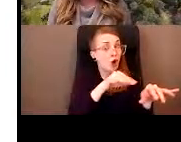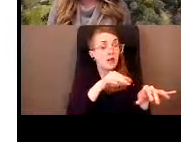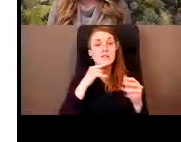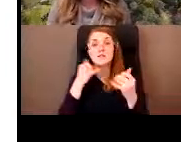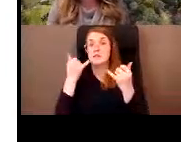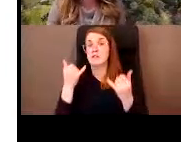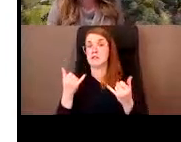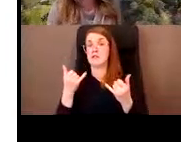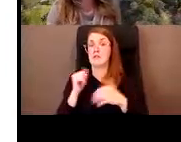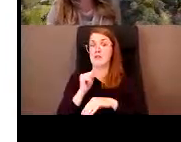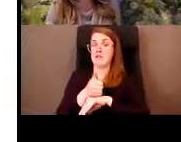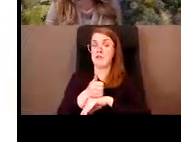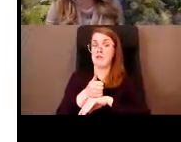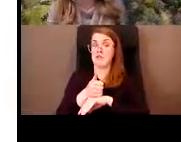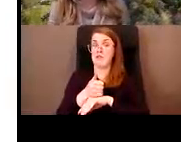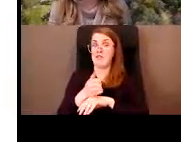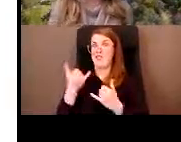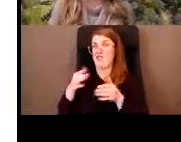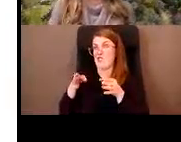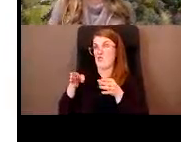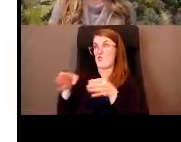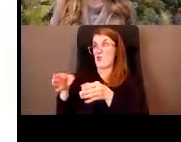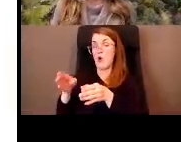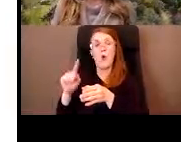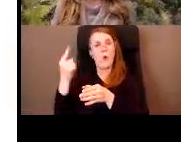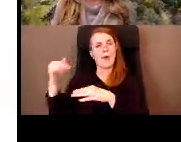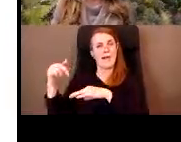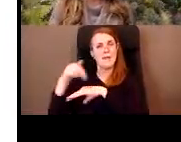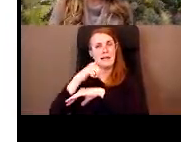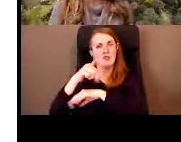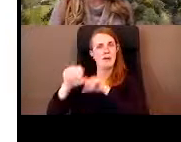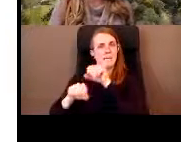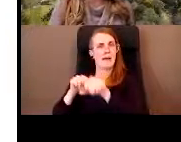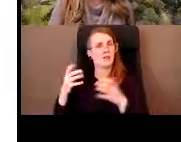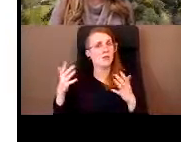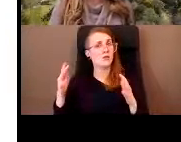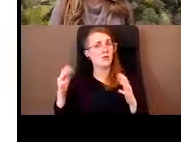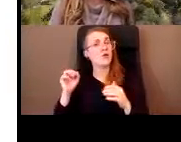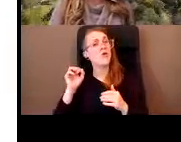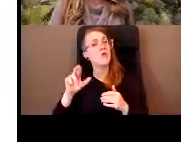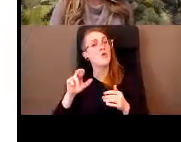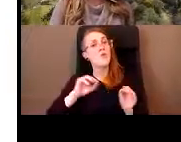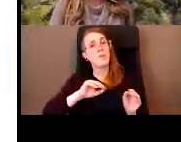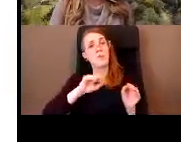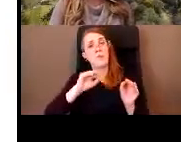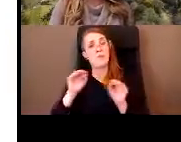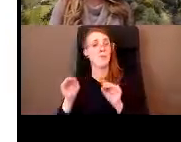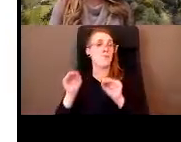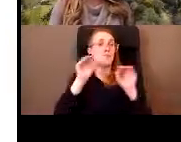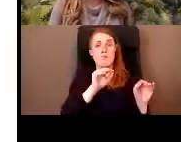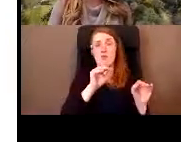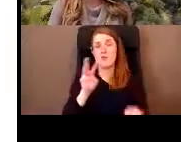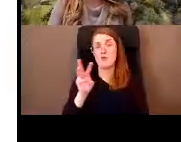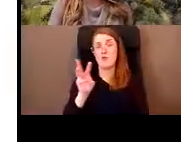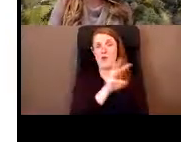alignment into pedestrian and bike access only. Or does it make sense to move it to the west side of Mopac next to the